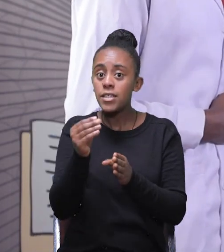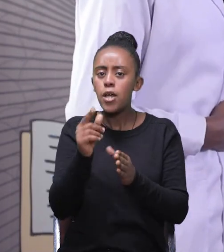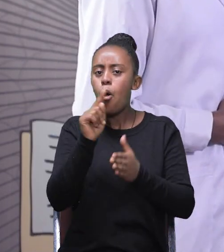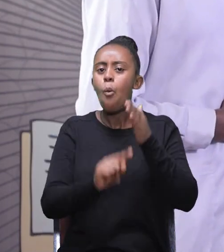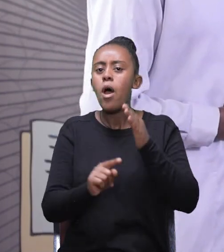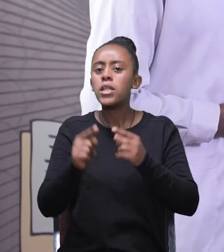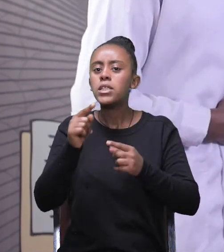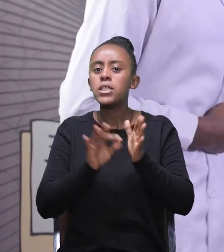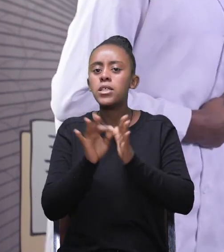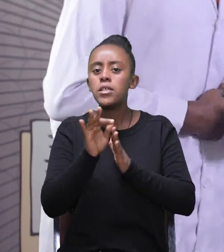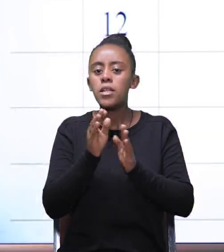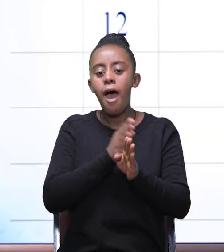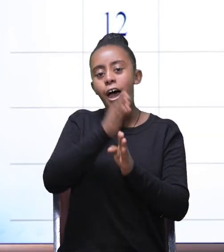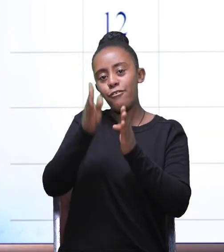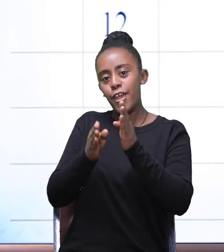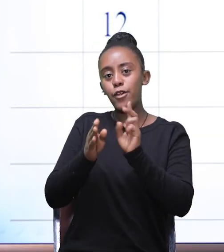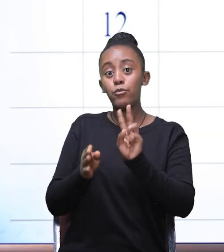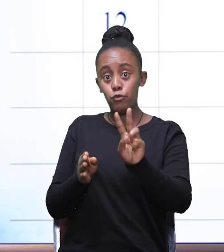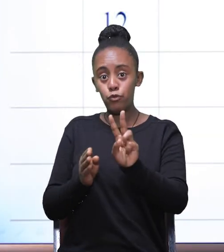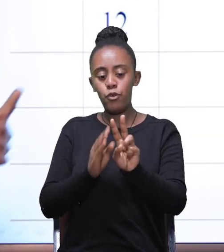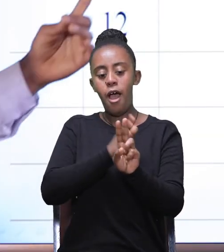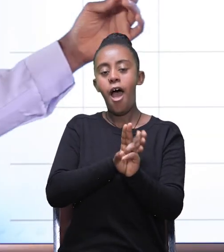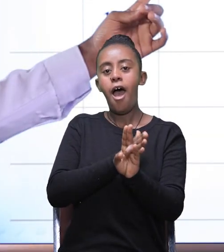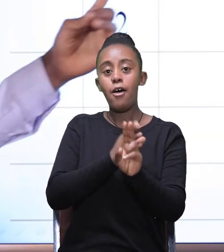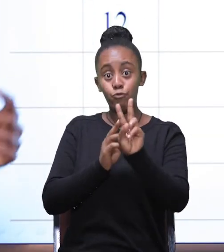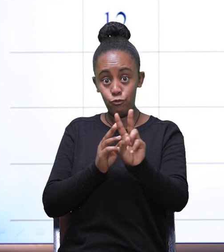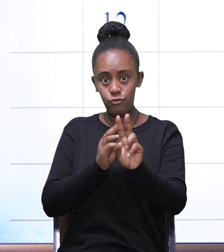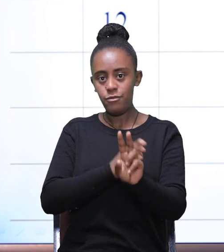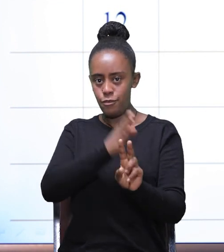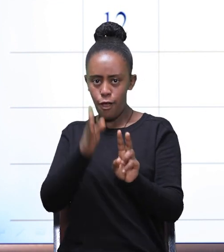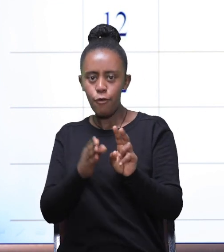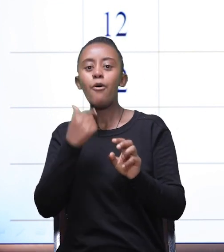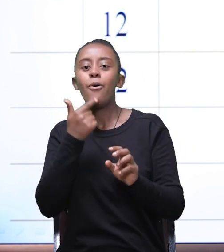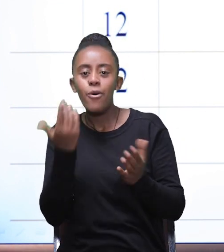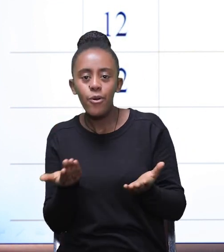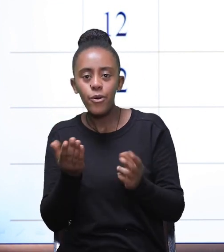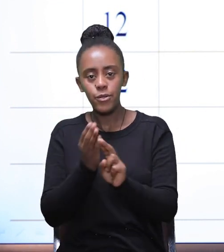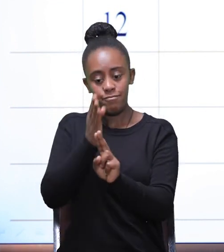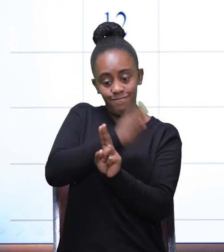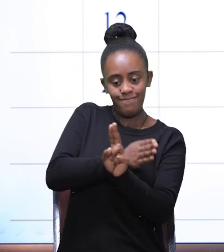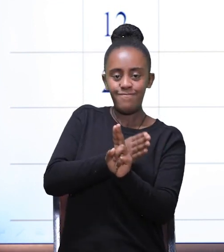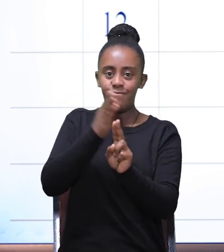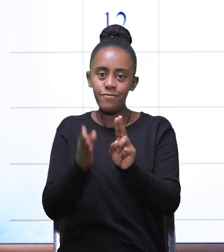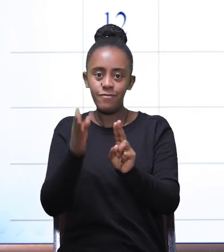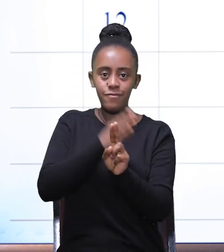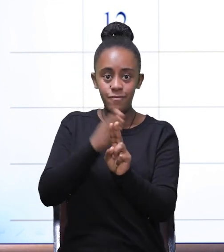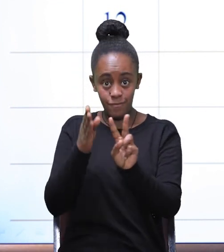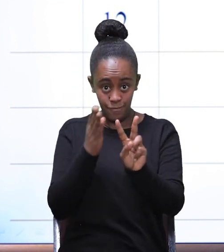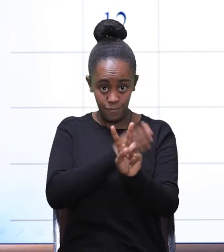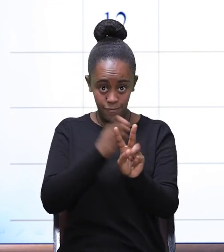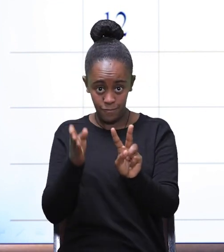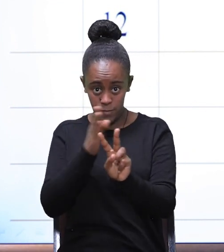number come after number 2? What number come after number 2? So, you have to fill the missing